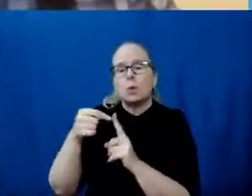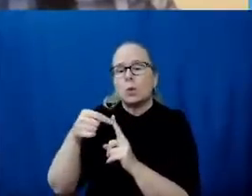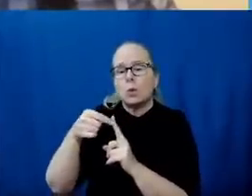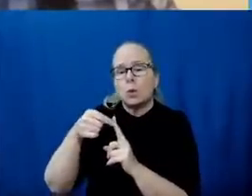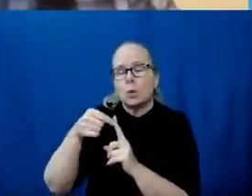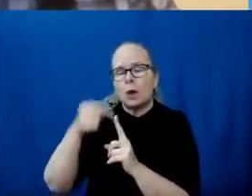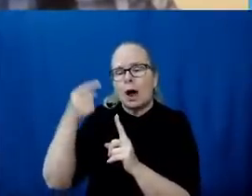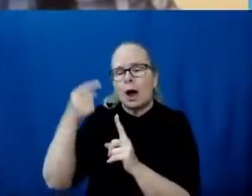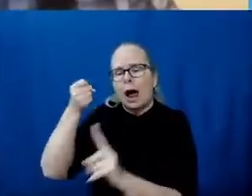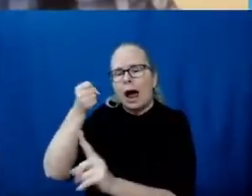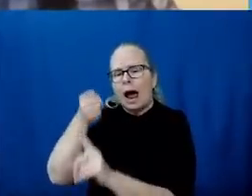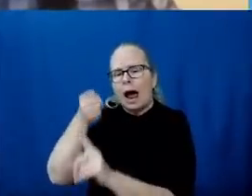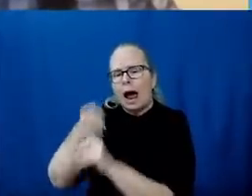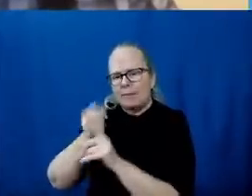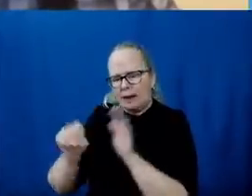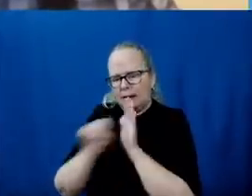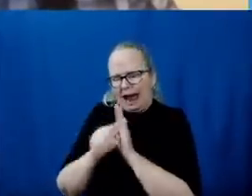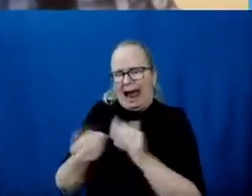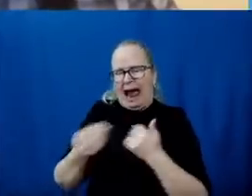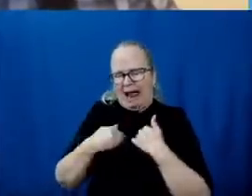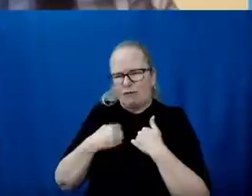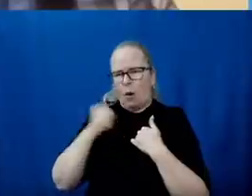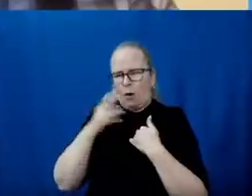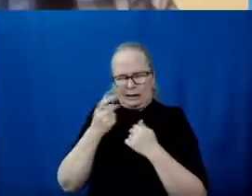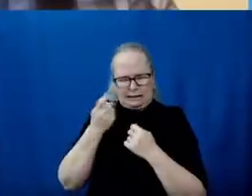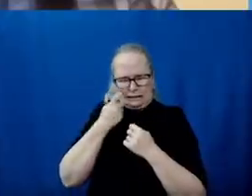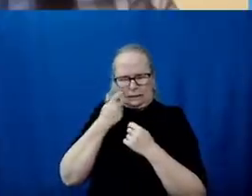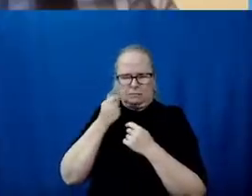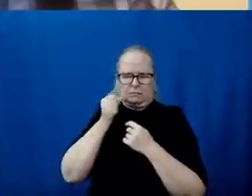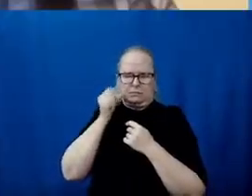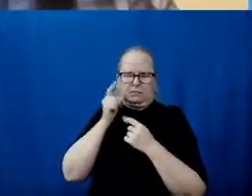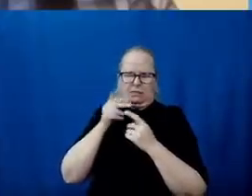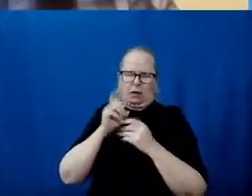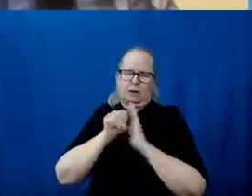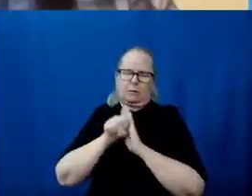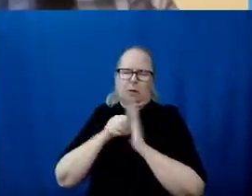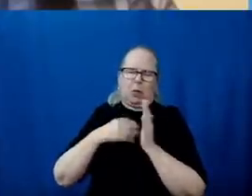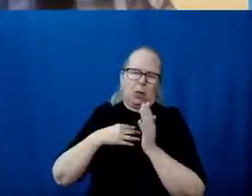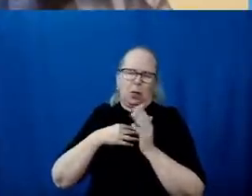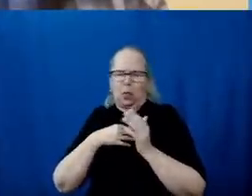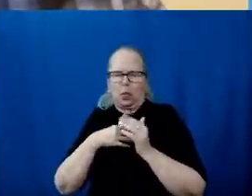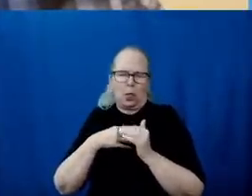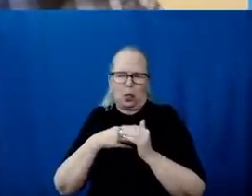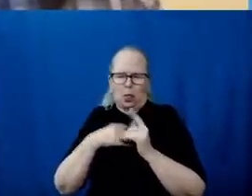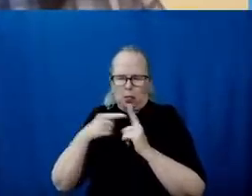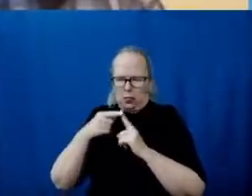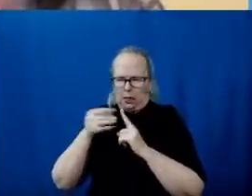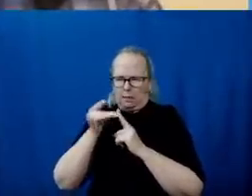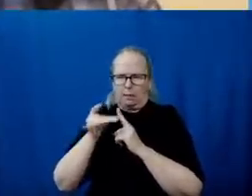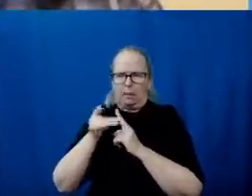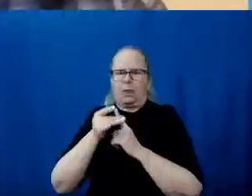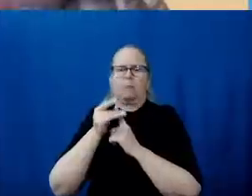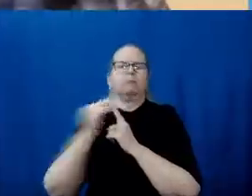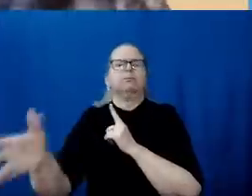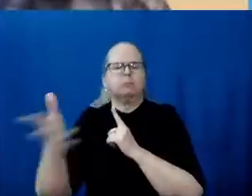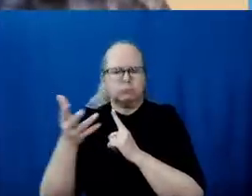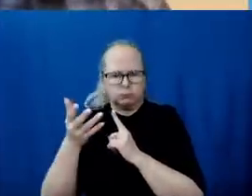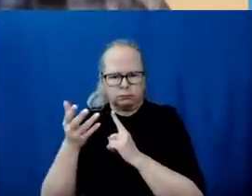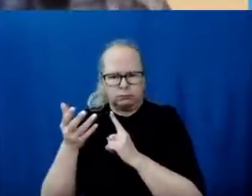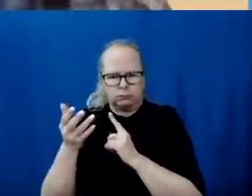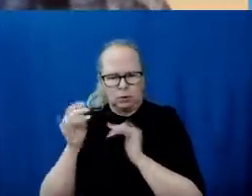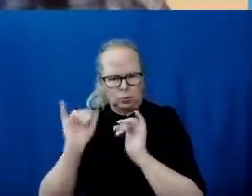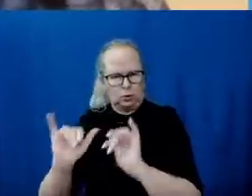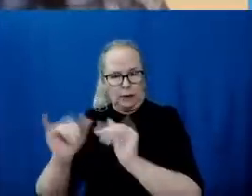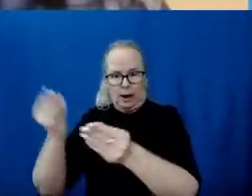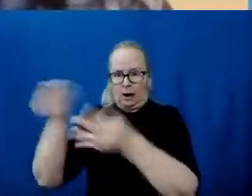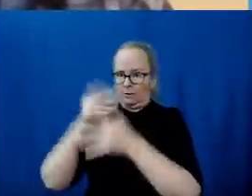shedding happens right when people are symptomatic or just before, which tells us this is when we really want